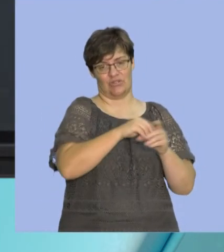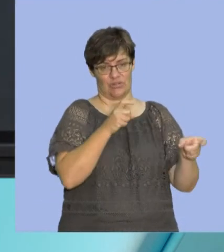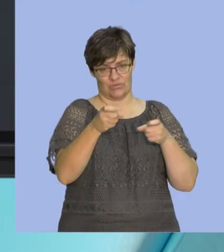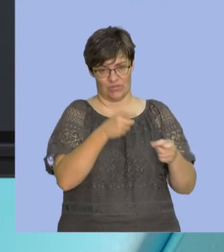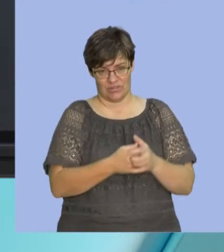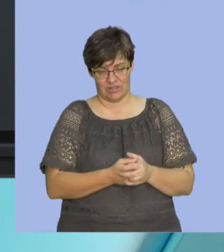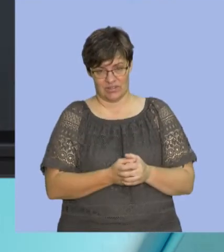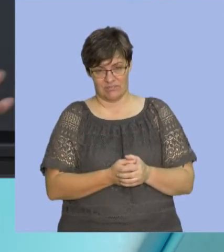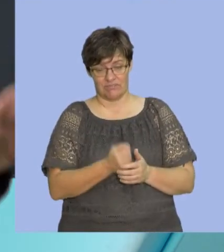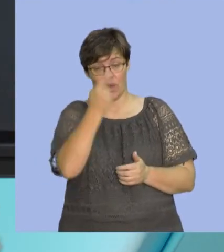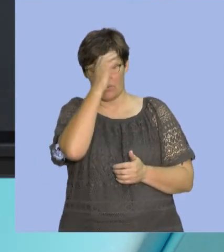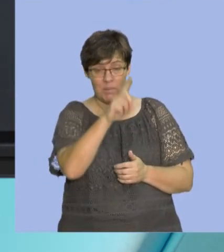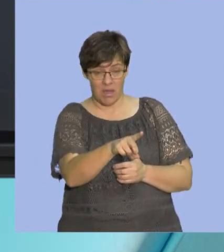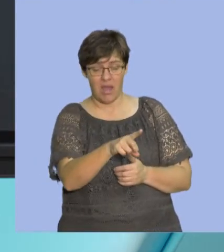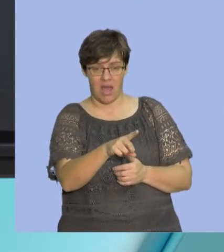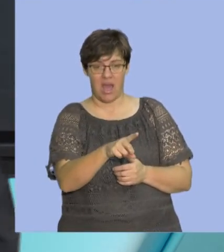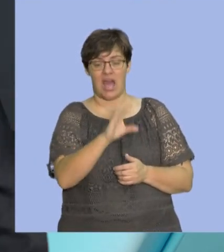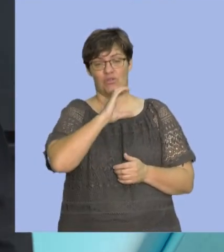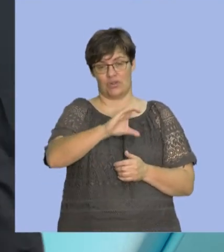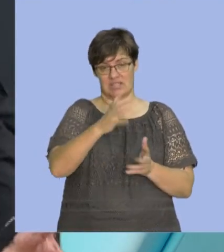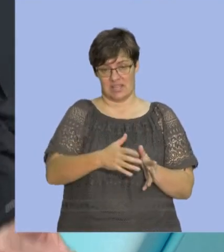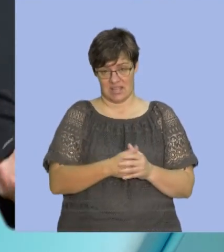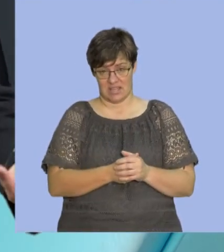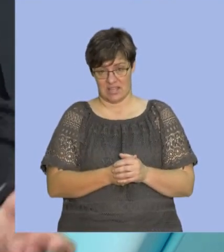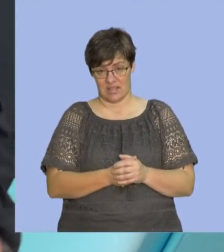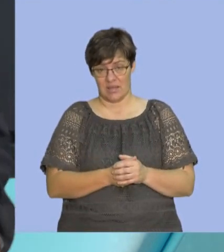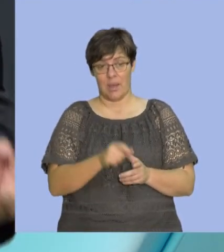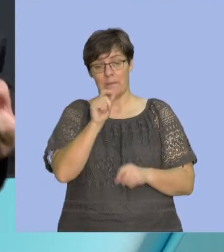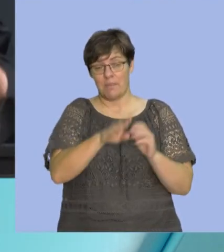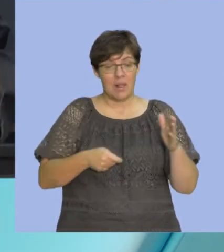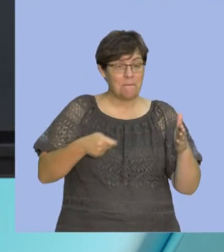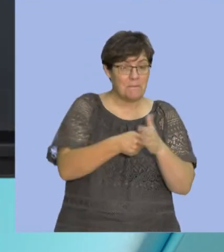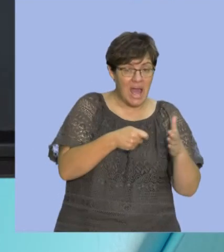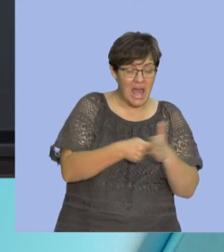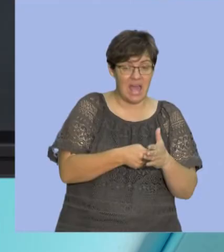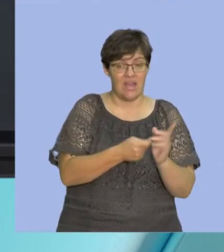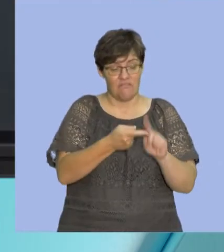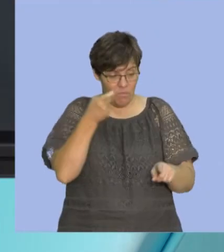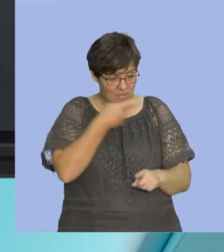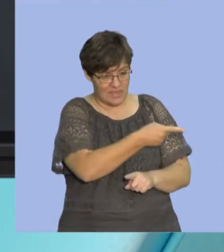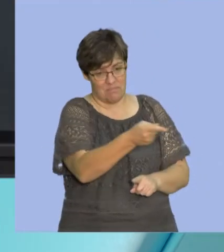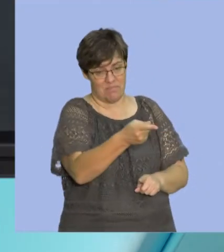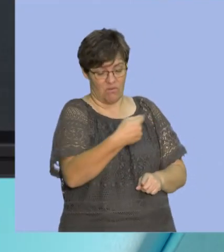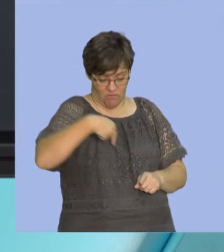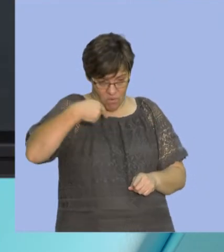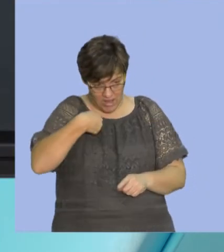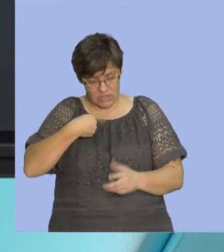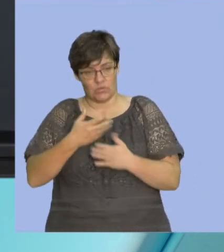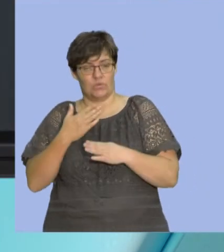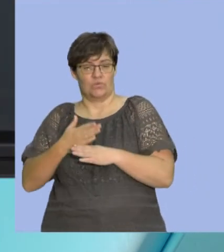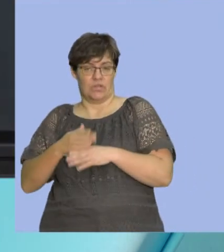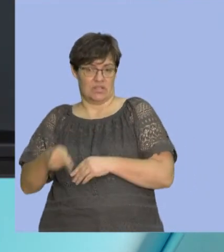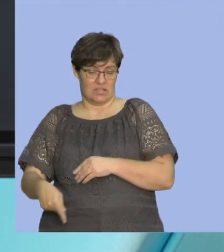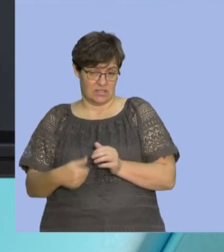control. Remember, we're dealing with creditors. These are the people that we are procuring our goods or whatever we need on credit. So we